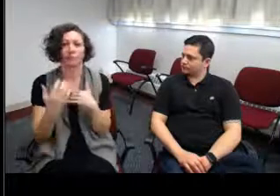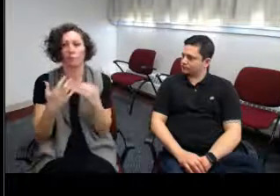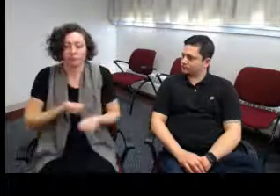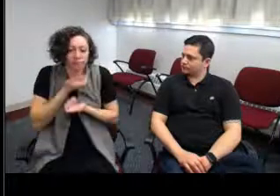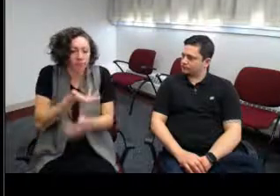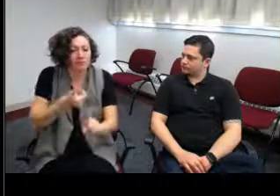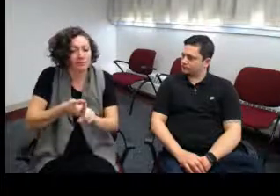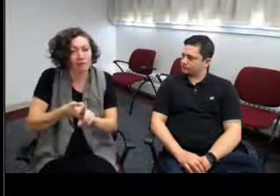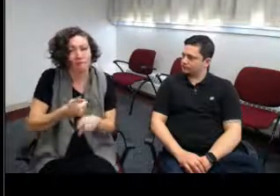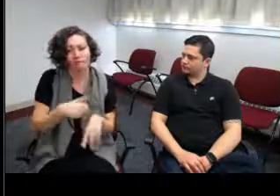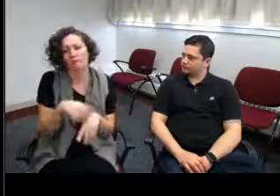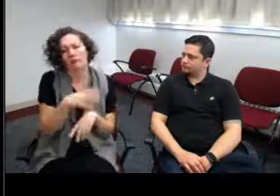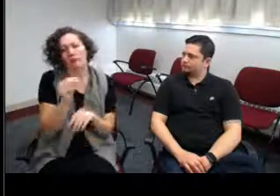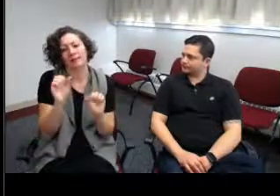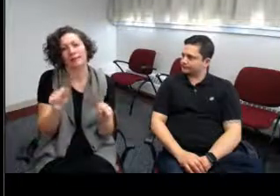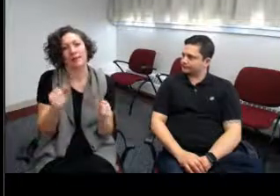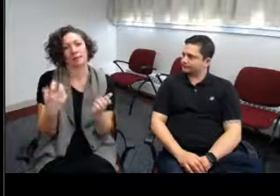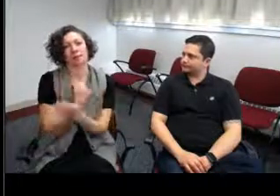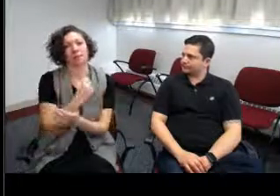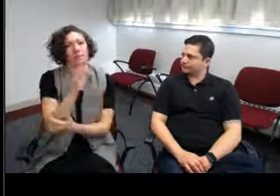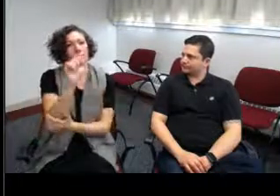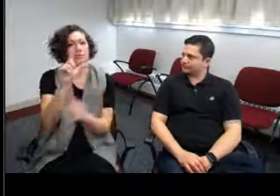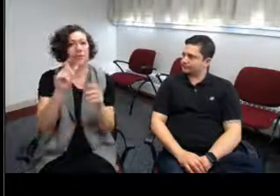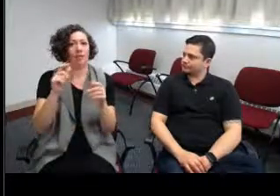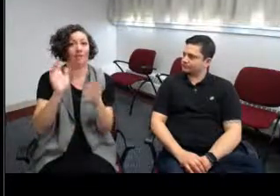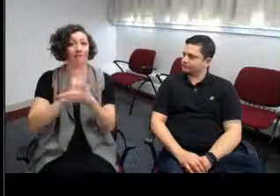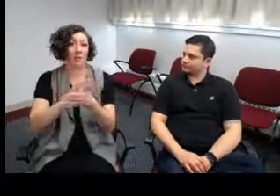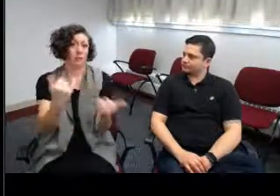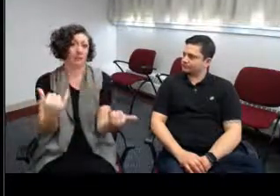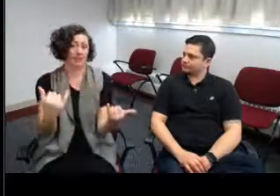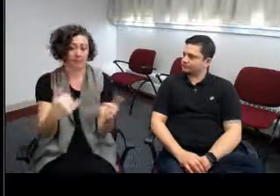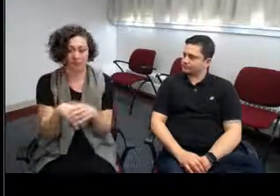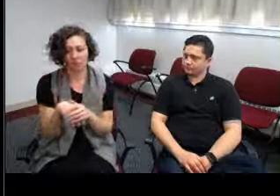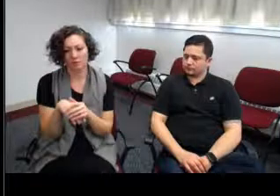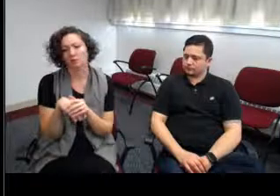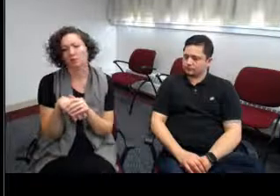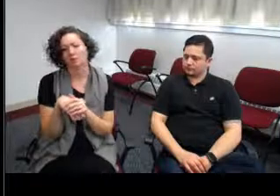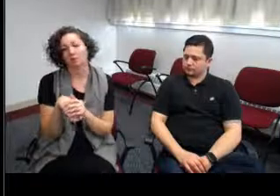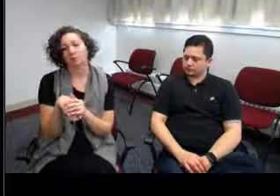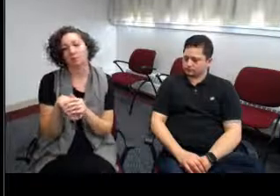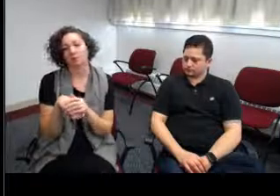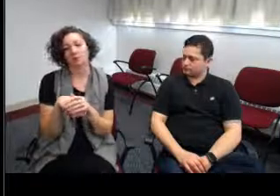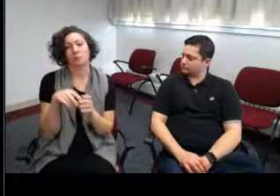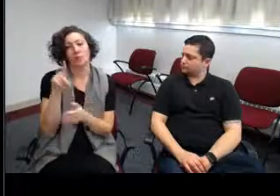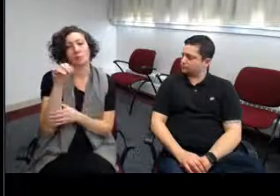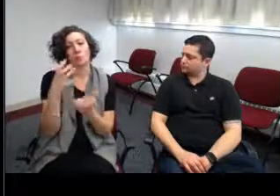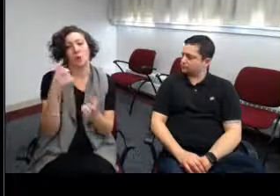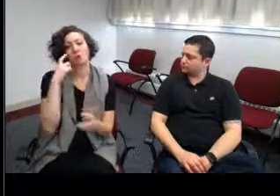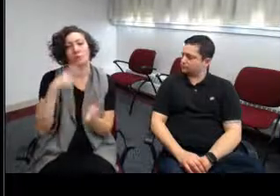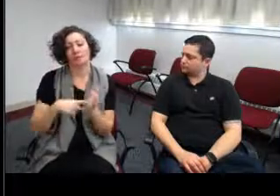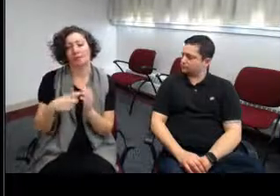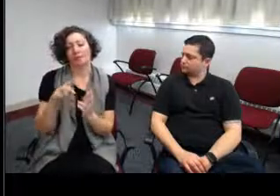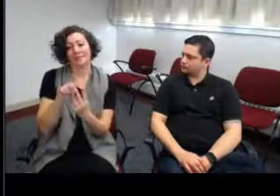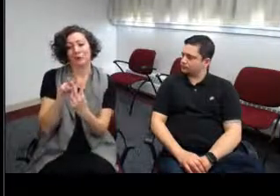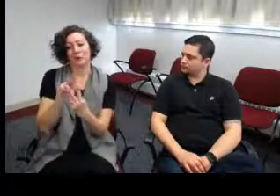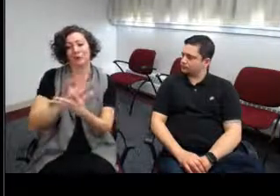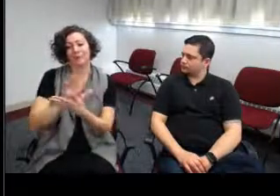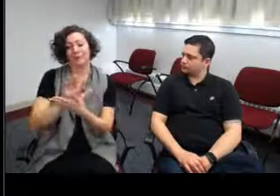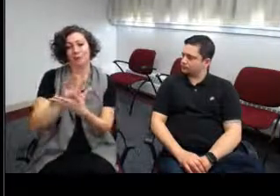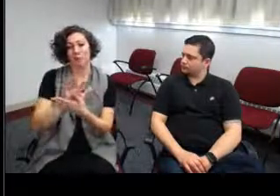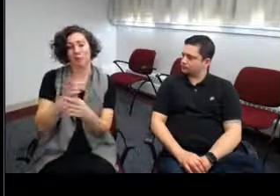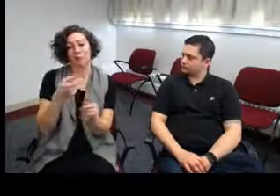mood, to help with expression and art, and so there's also ASL videos